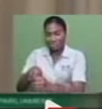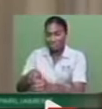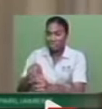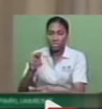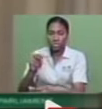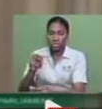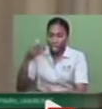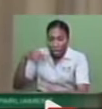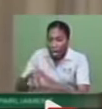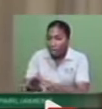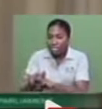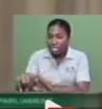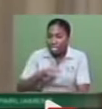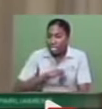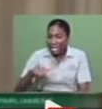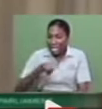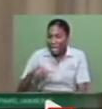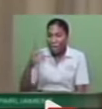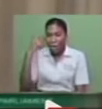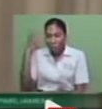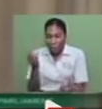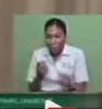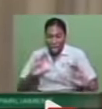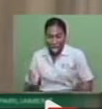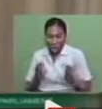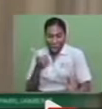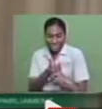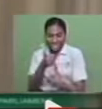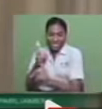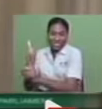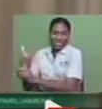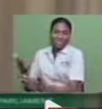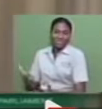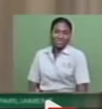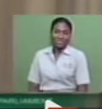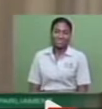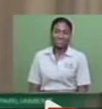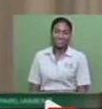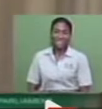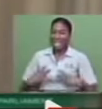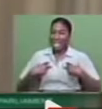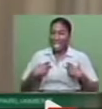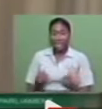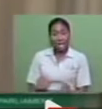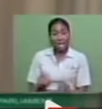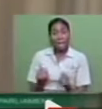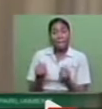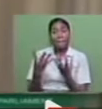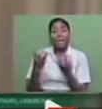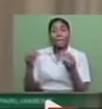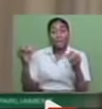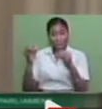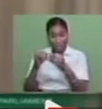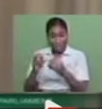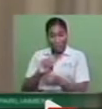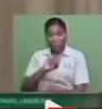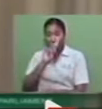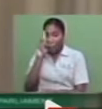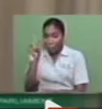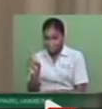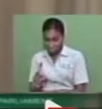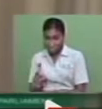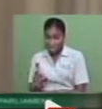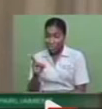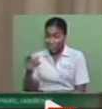I ask you, members on the other side. So there are several questions. We look forward to responses. I